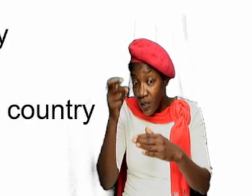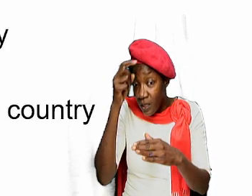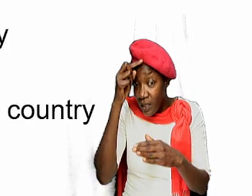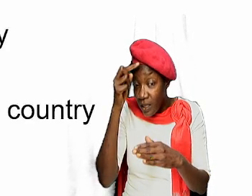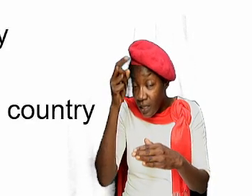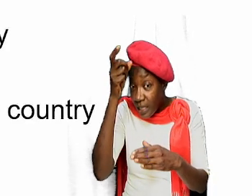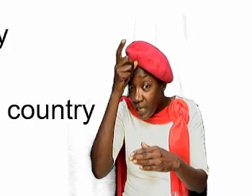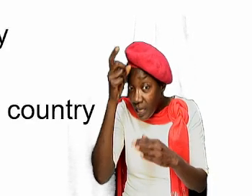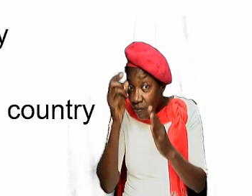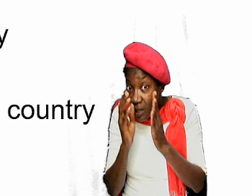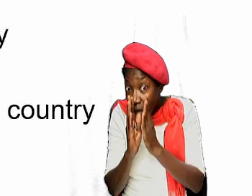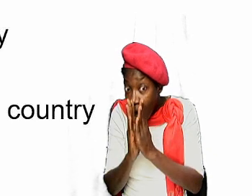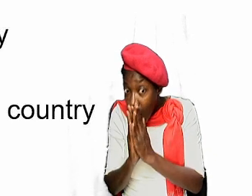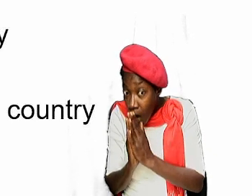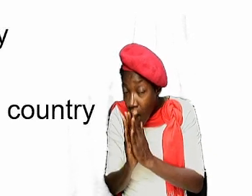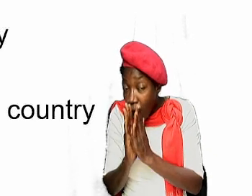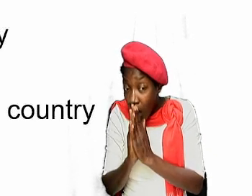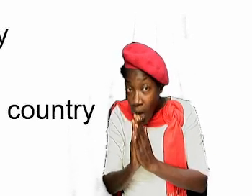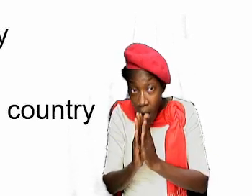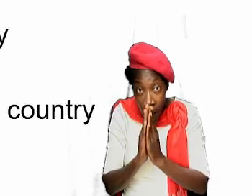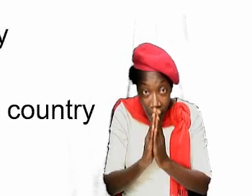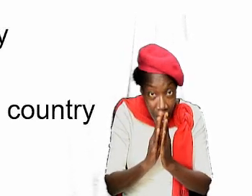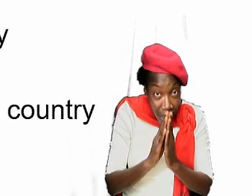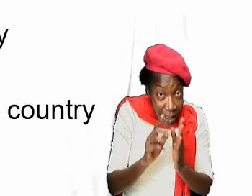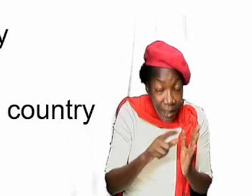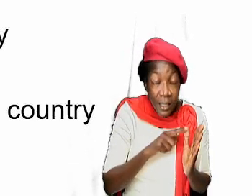inquired of the Lord.